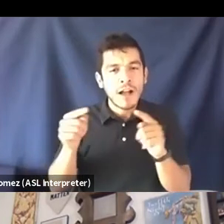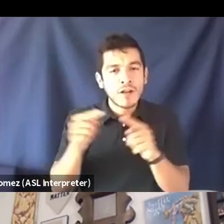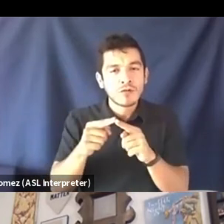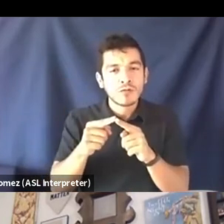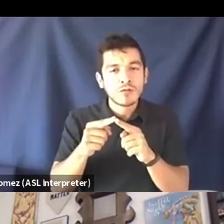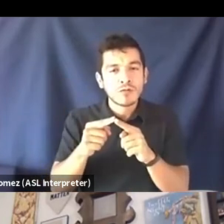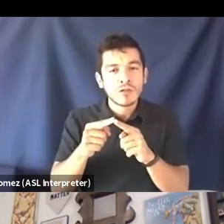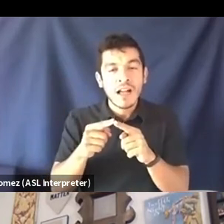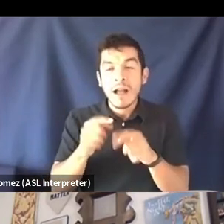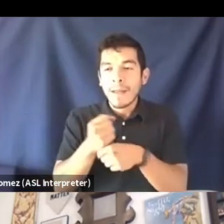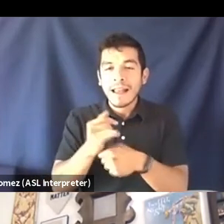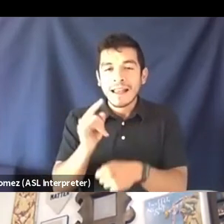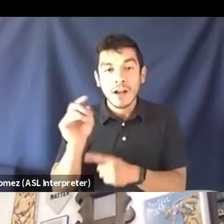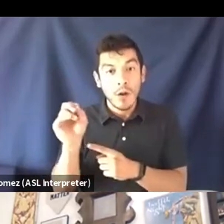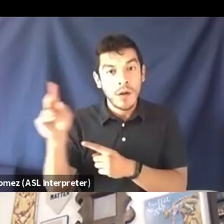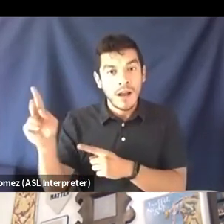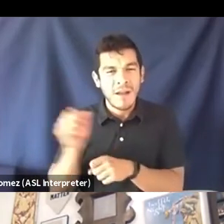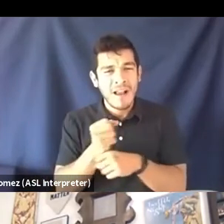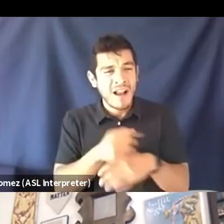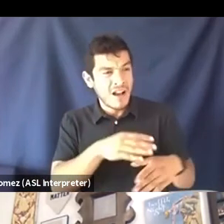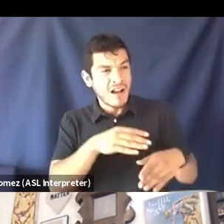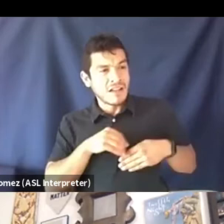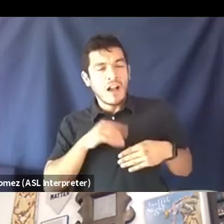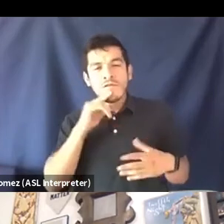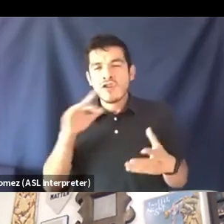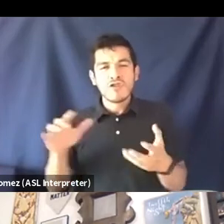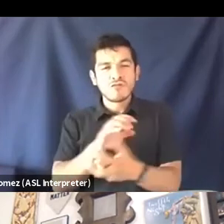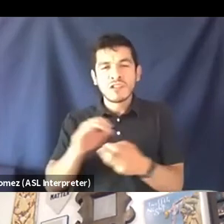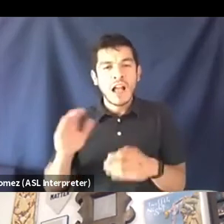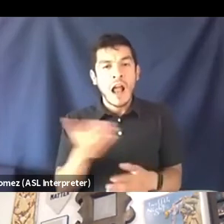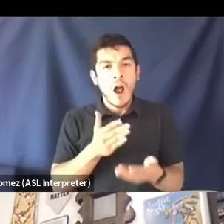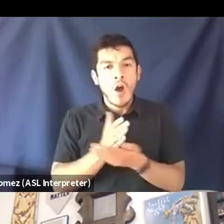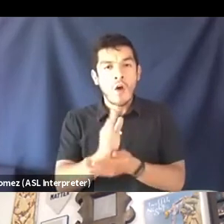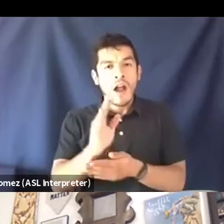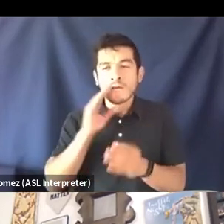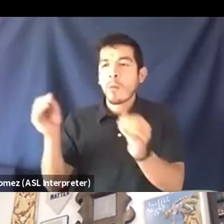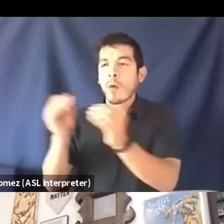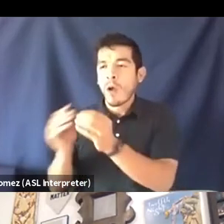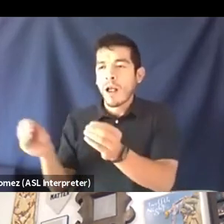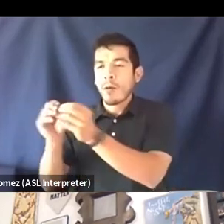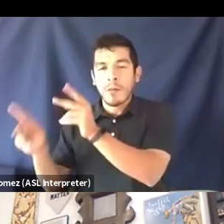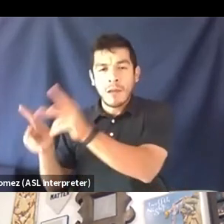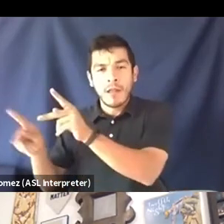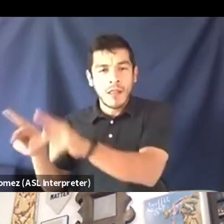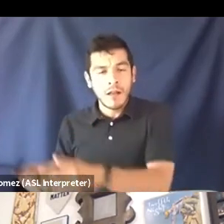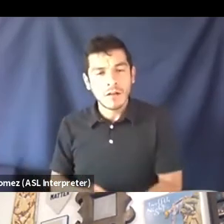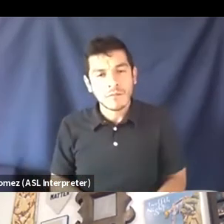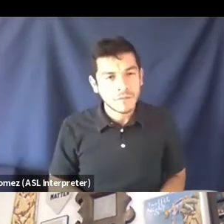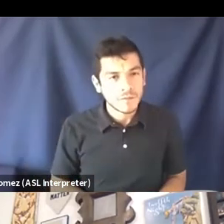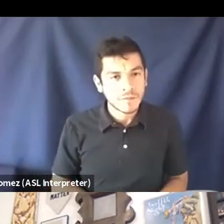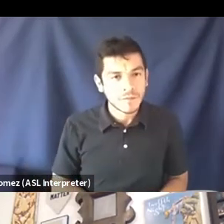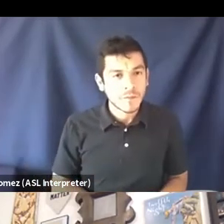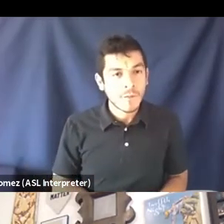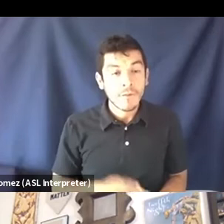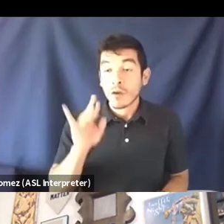render acceptable the destruction of reproductive rights for broader and broader populations. Well, to go off of